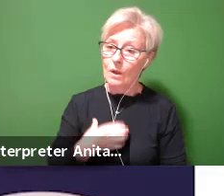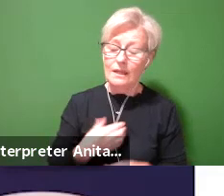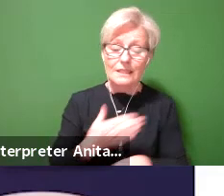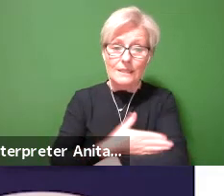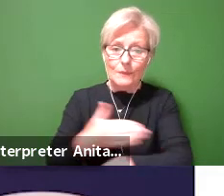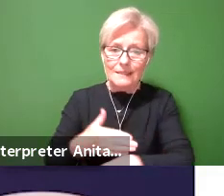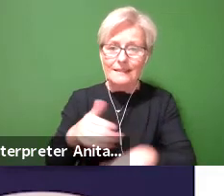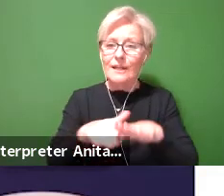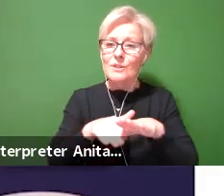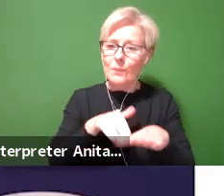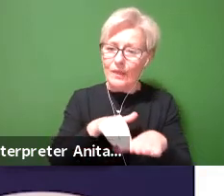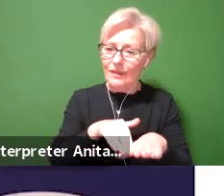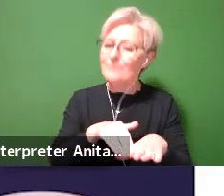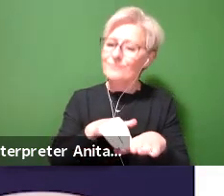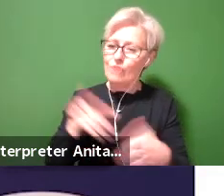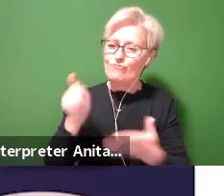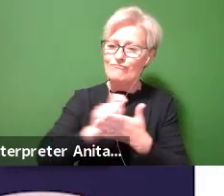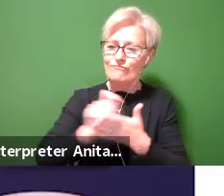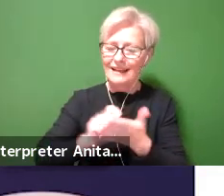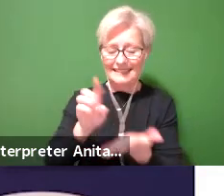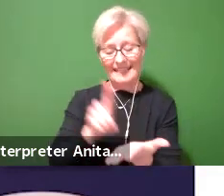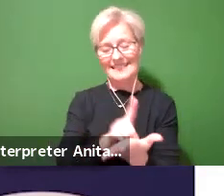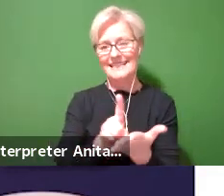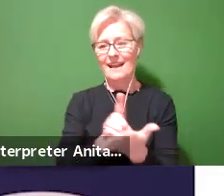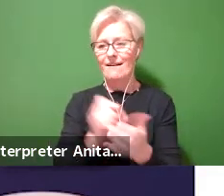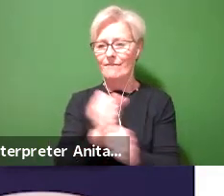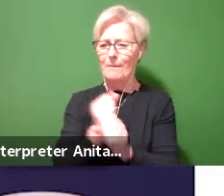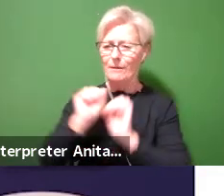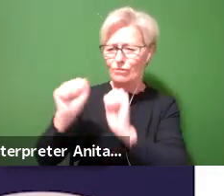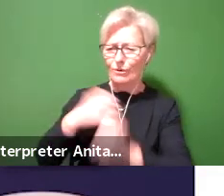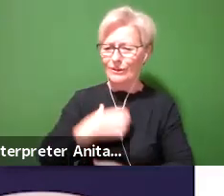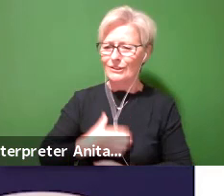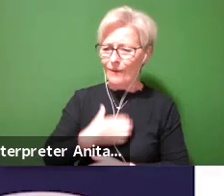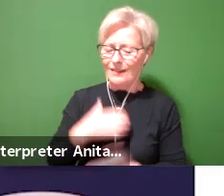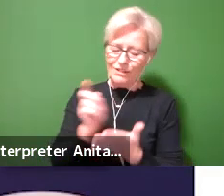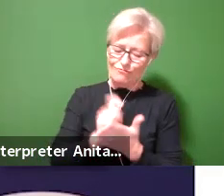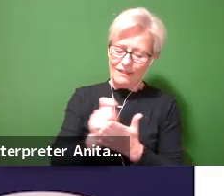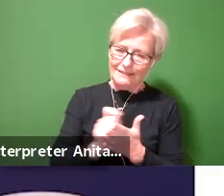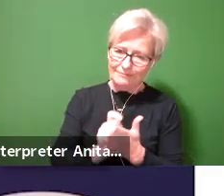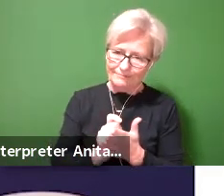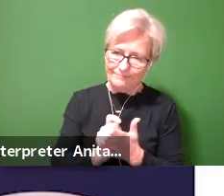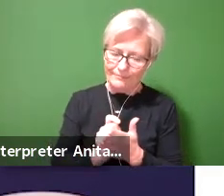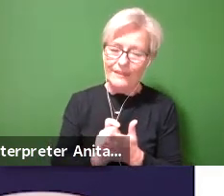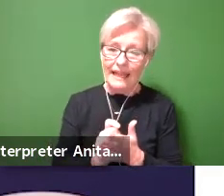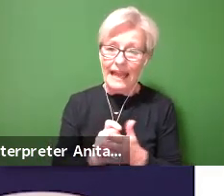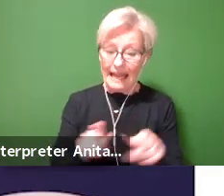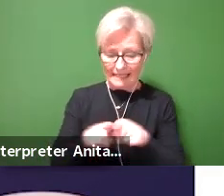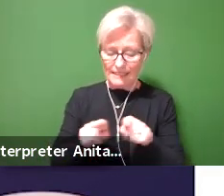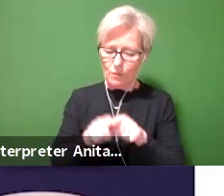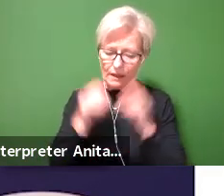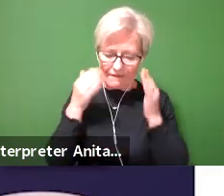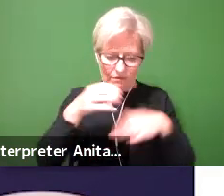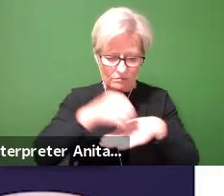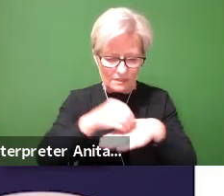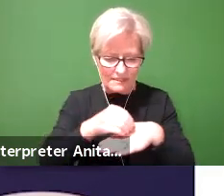we start with getting you to fill in a bladder diary. This is really important, as it enables us to look at your fluid intake and your output.